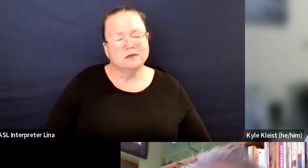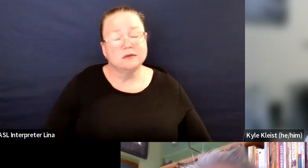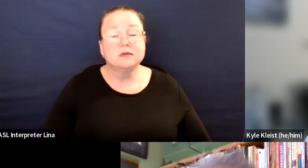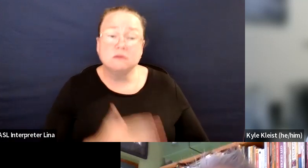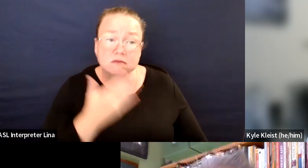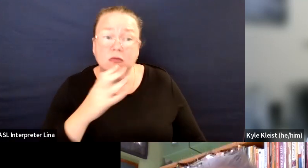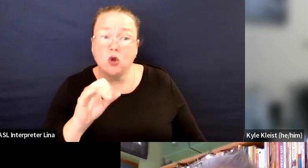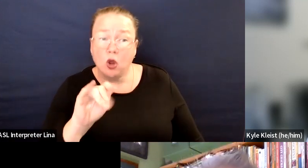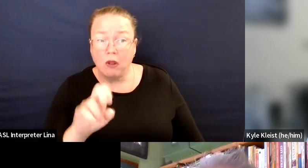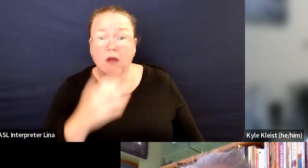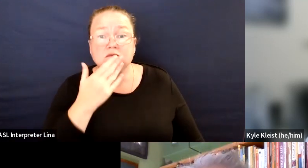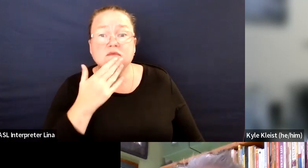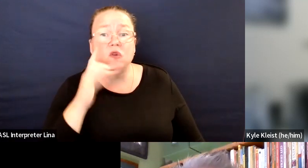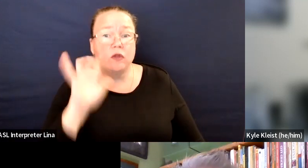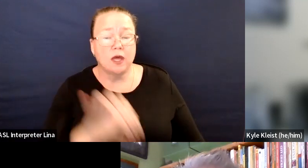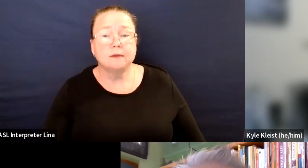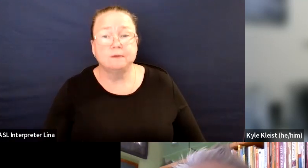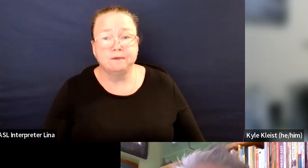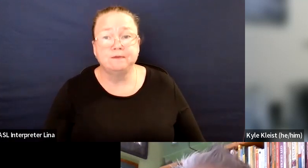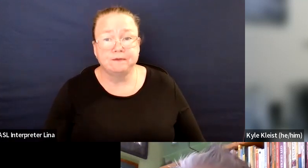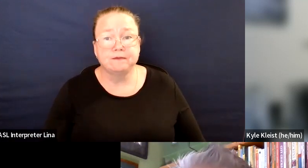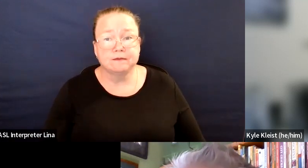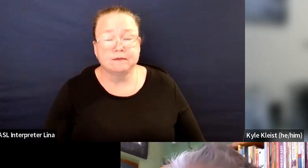Thank you, Caroline. Appreciate that.